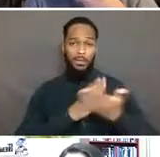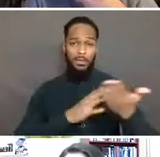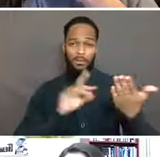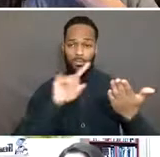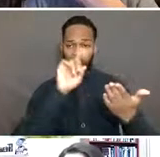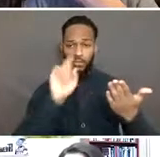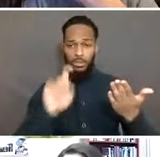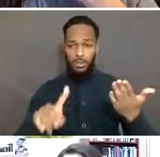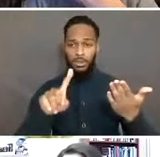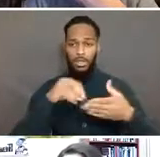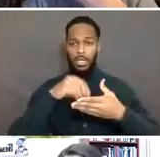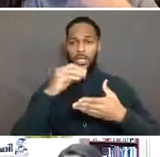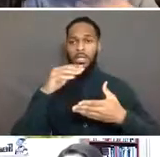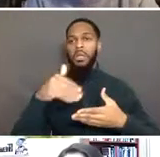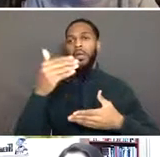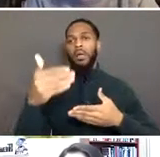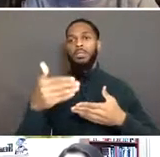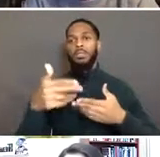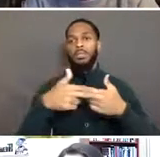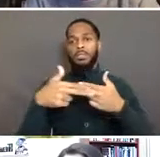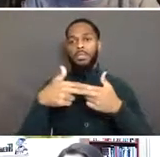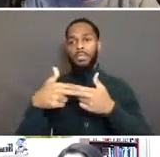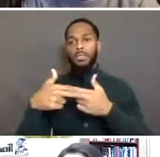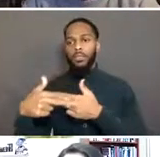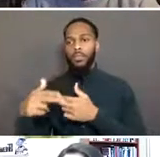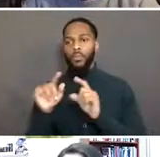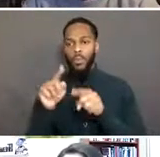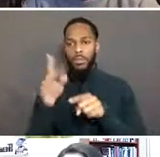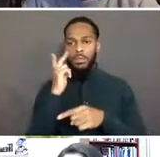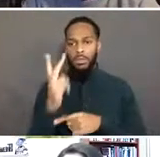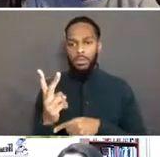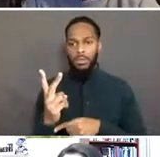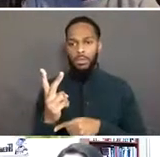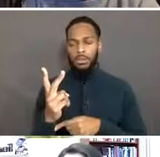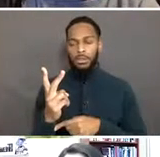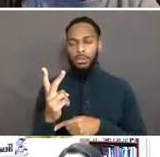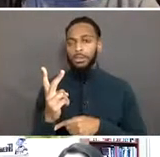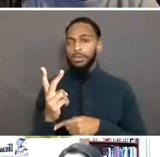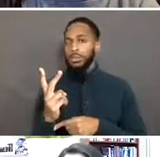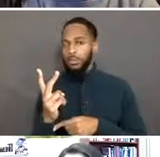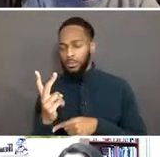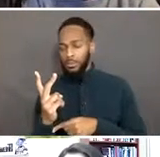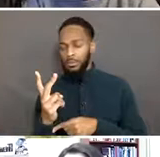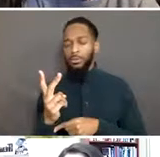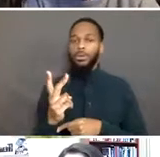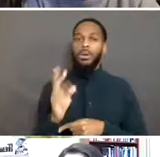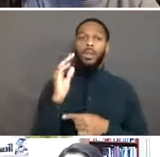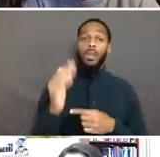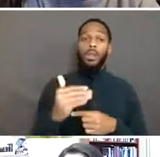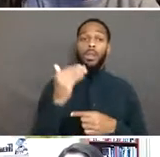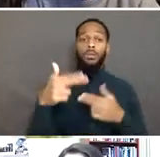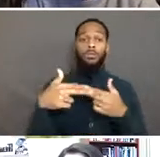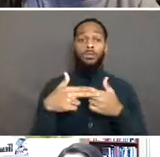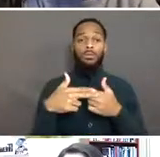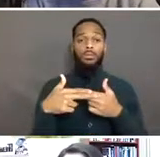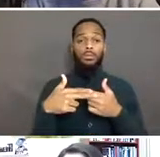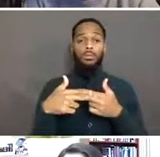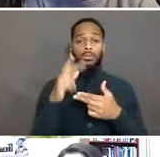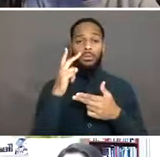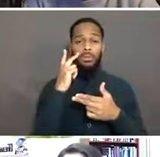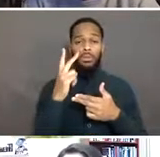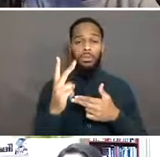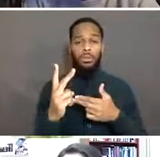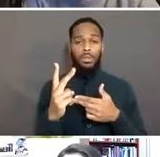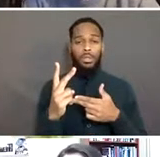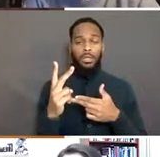the next few slides as they come up in kind of big theme buckets. So as you go to the next one, we saw in